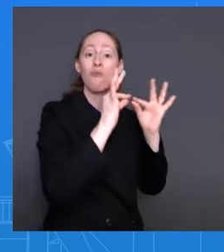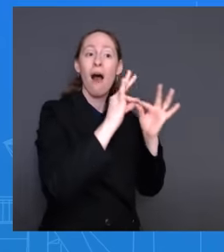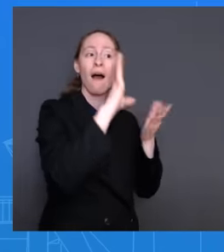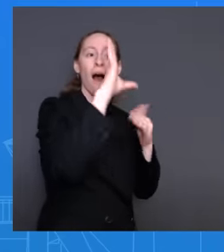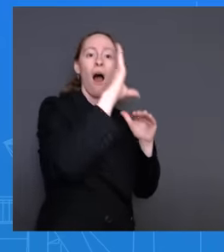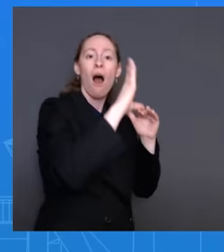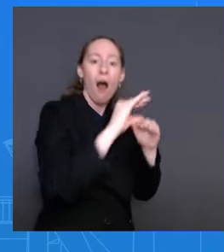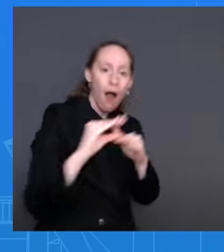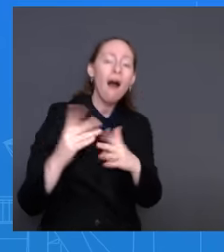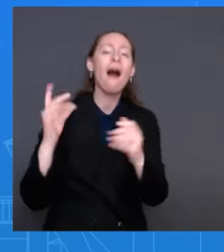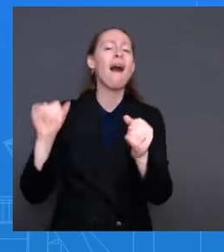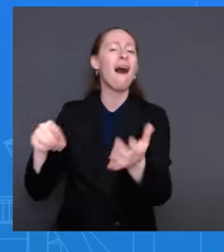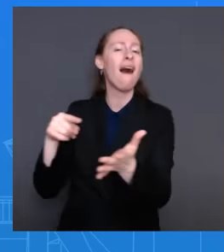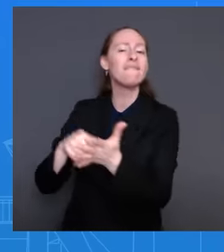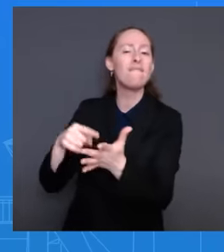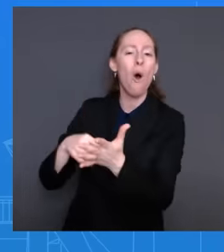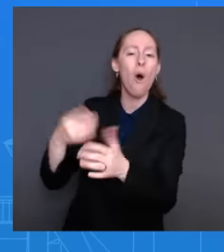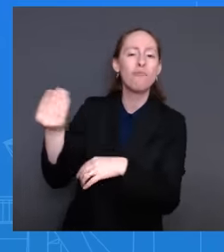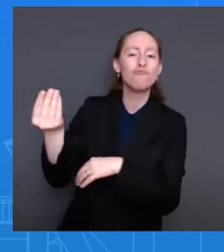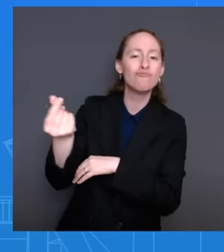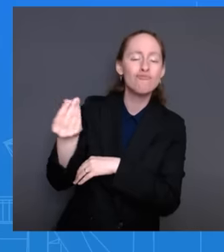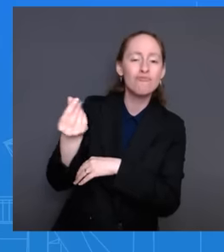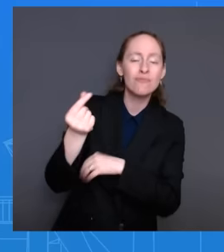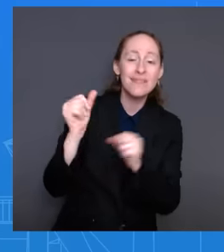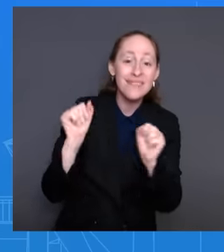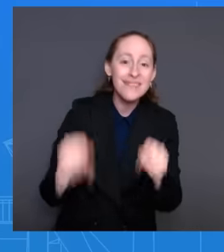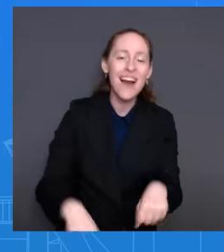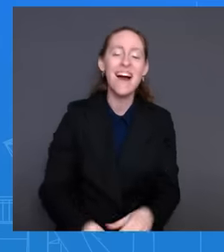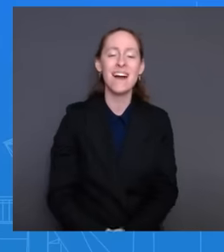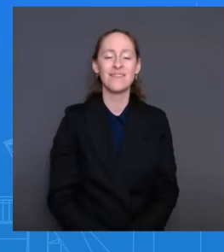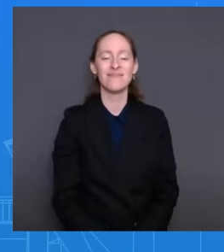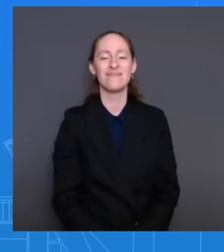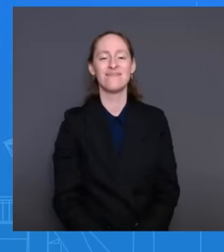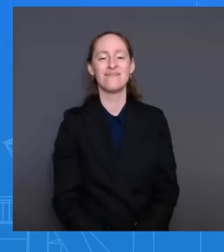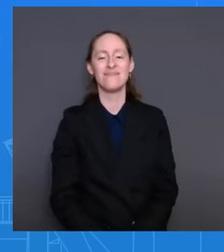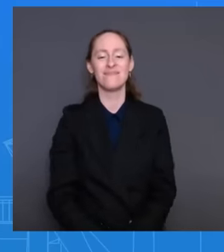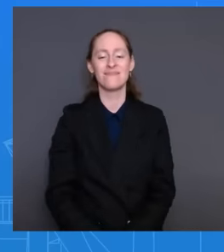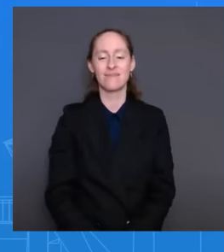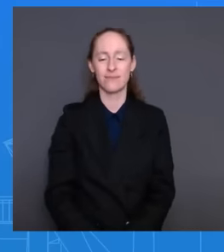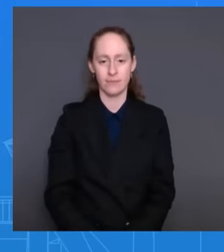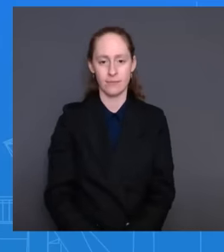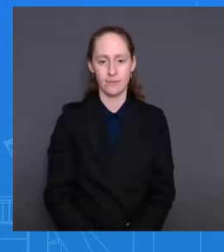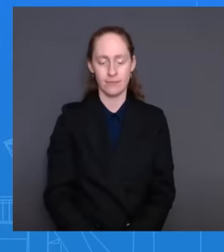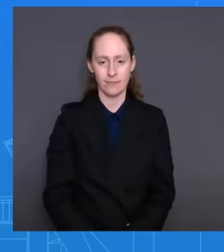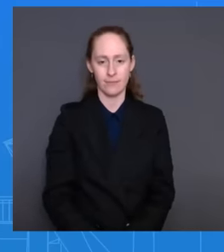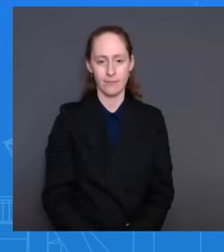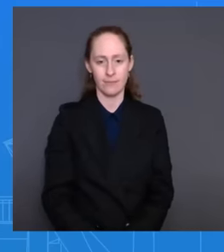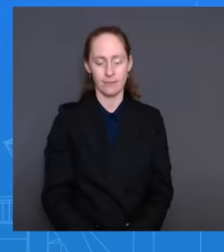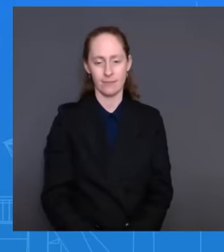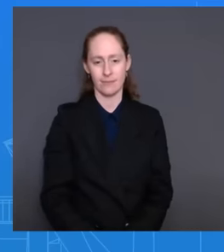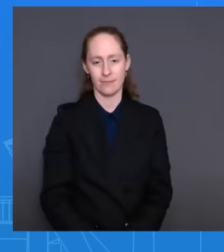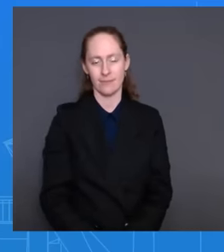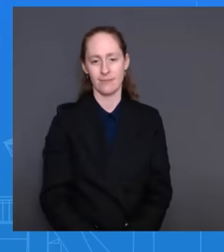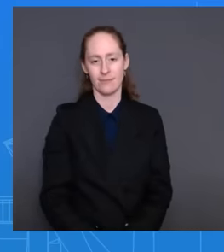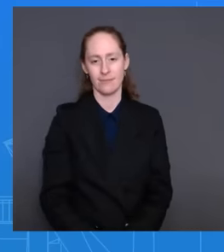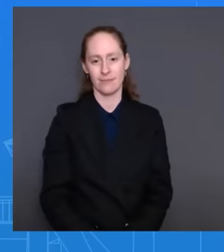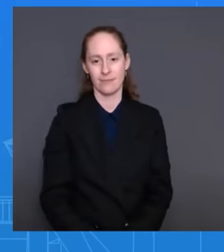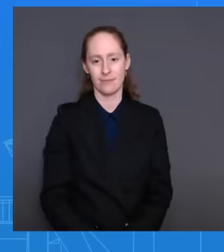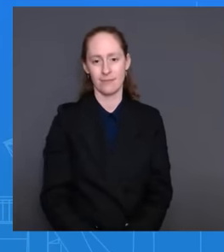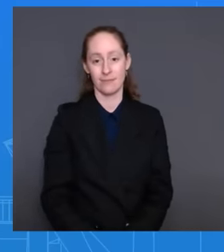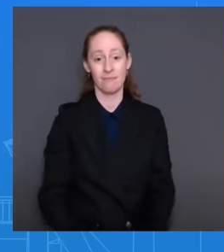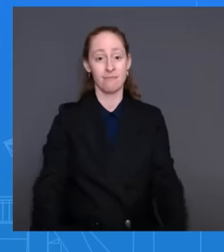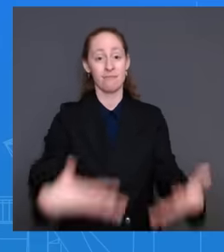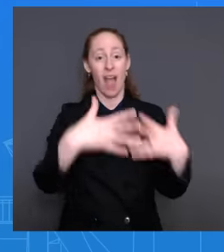prices. The nonpartisan Congressional Budget Office found that the deficit fell by $1.5 trillion this year, and it